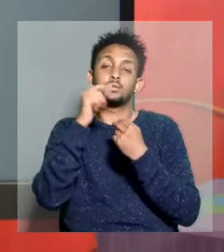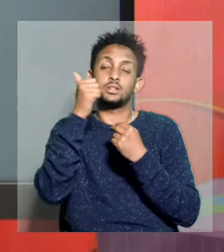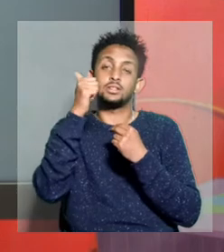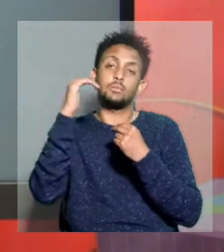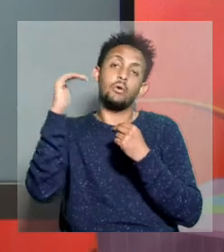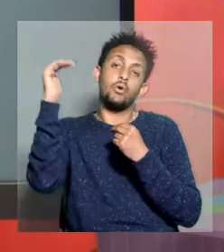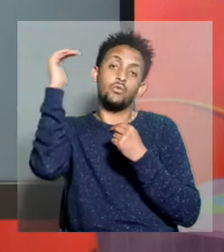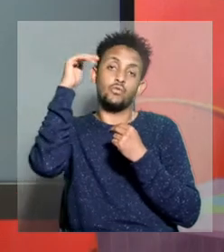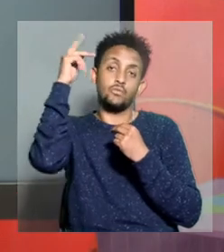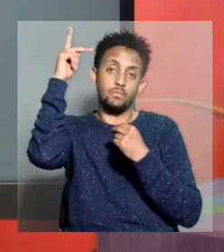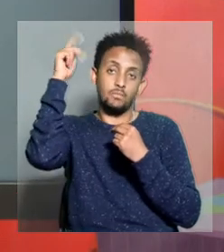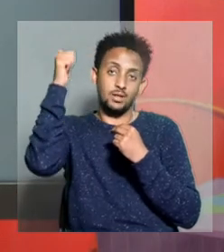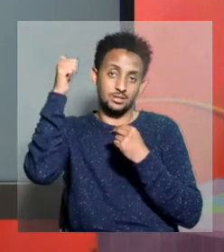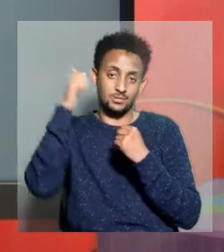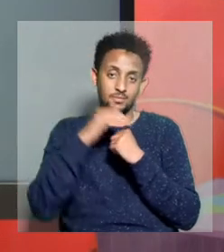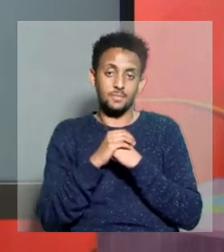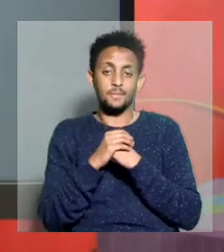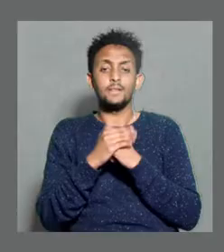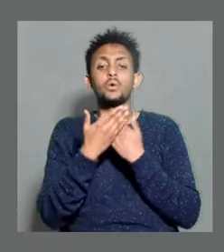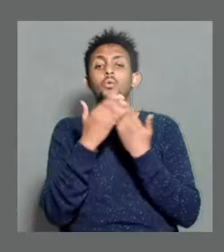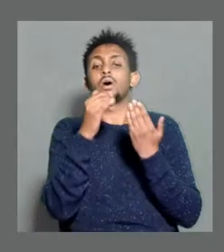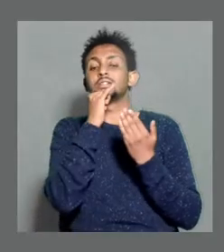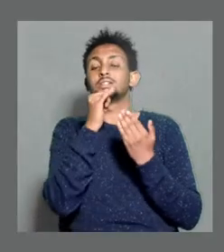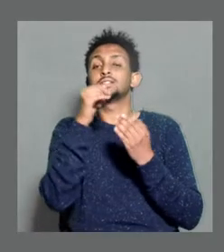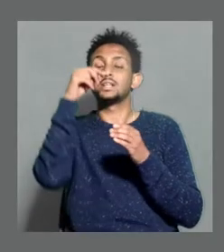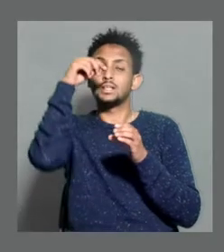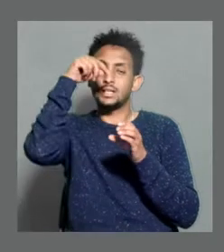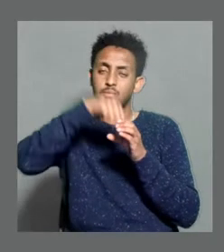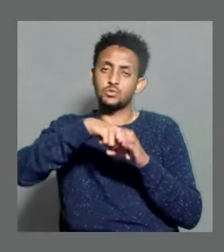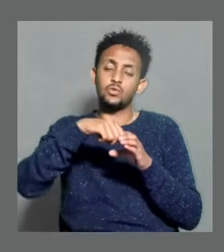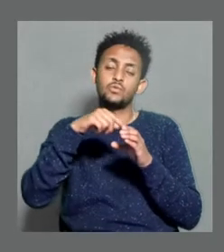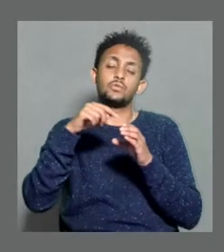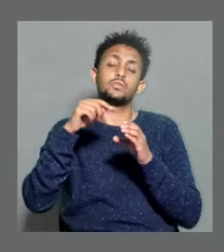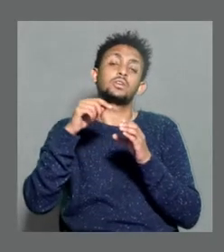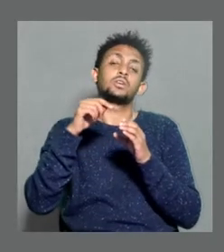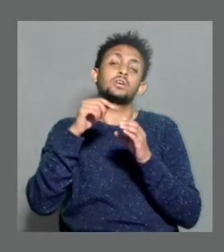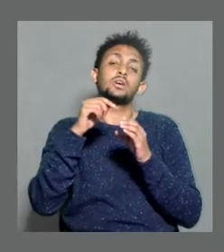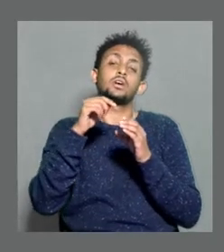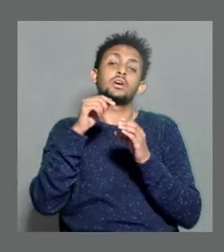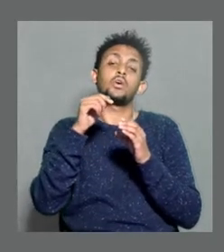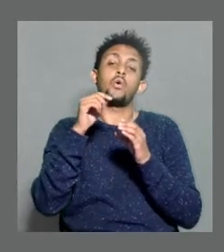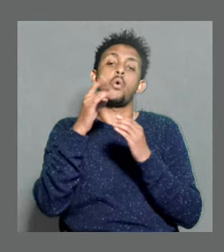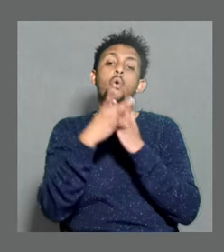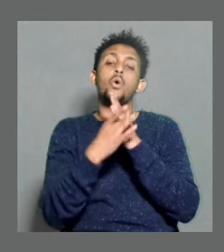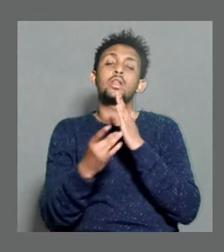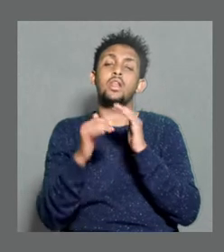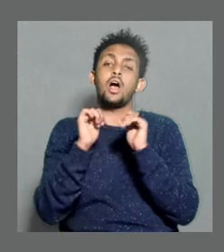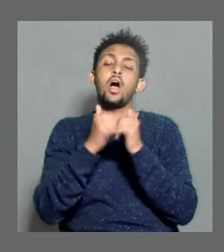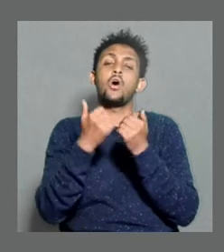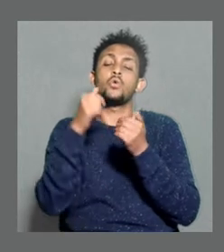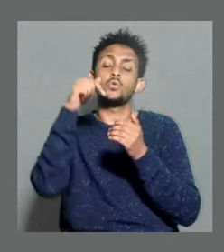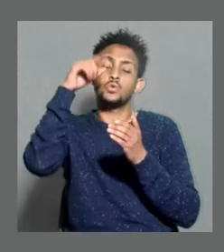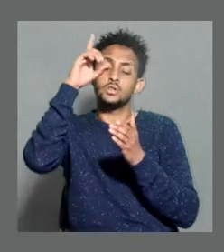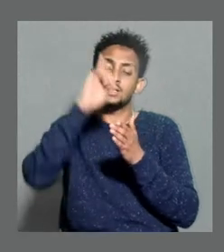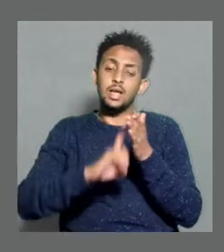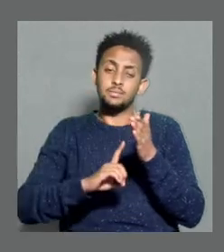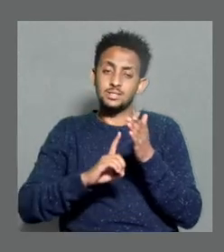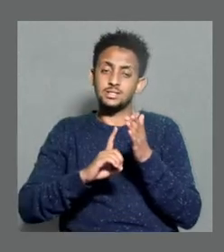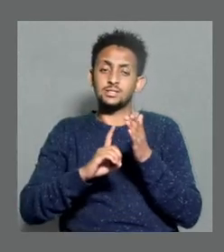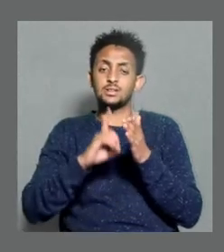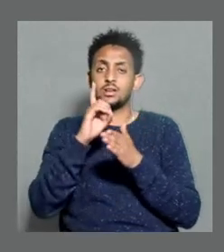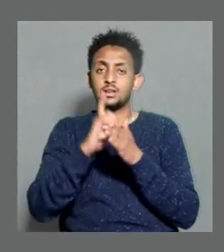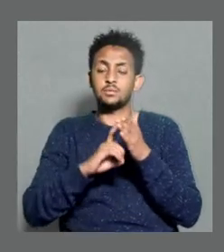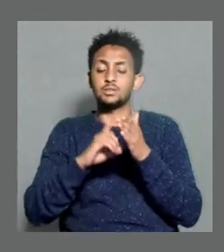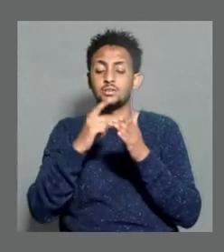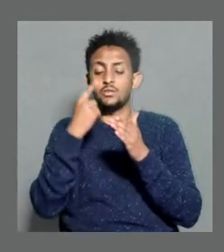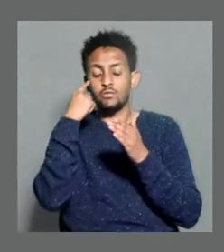5 Pascal, then what is the depth of the oil? Okay, that's the question. How depth, or what is the elevation of the oil